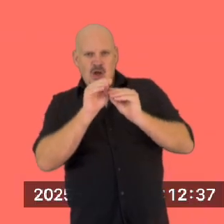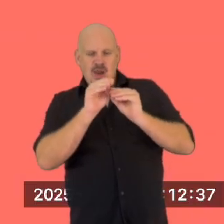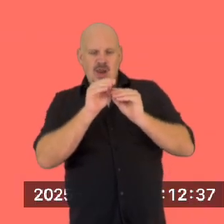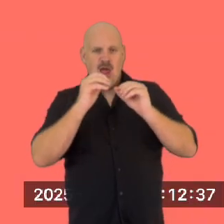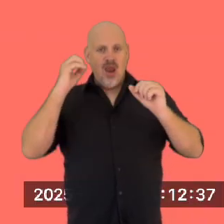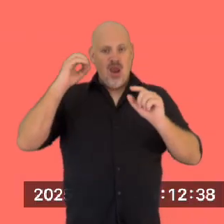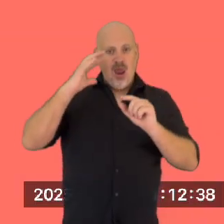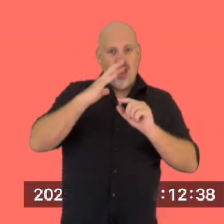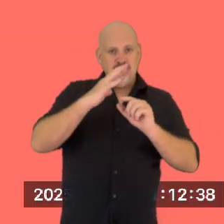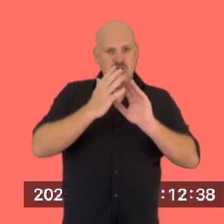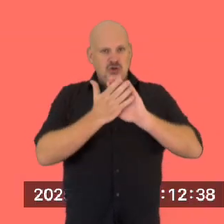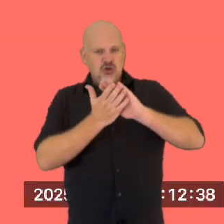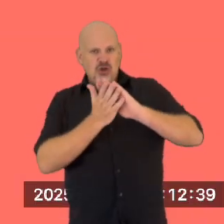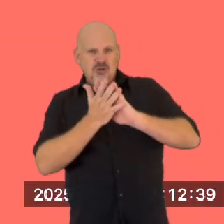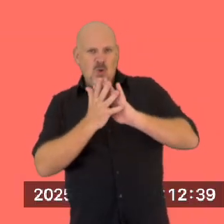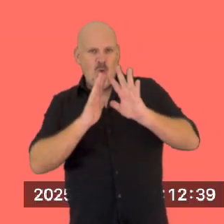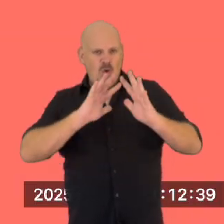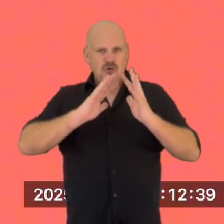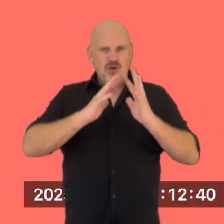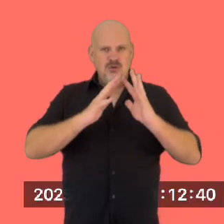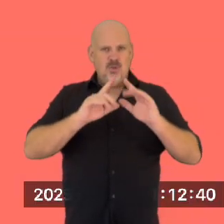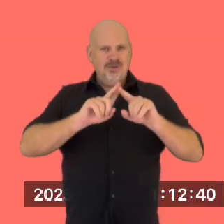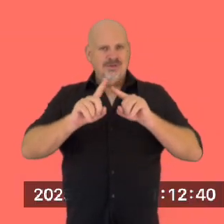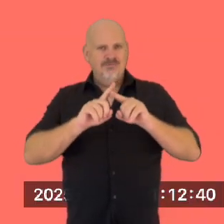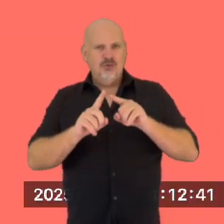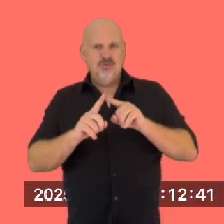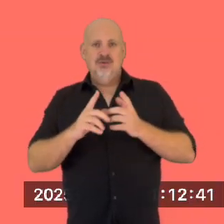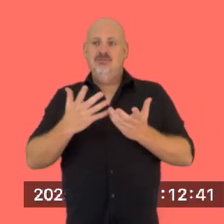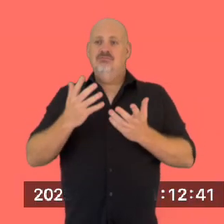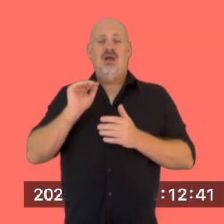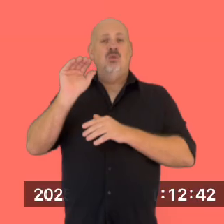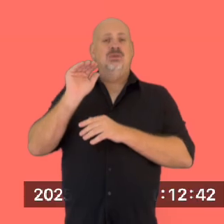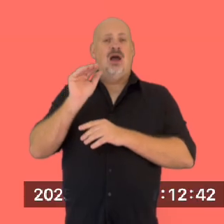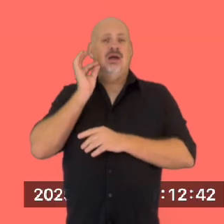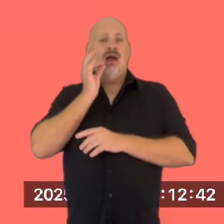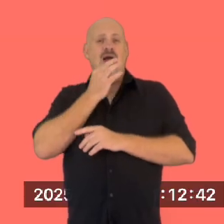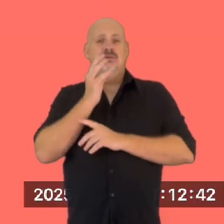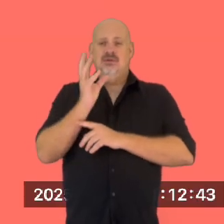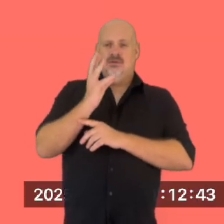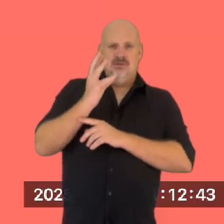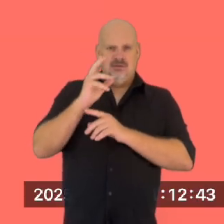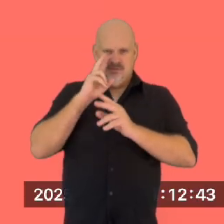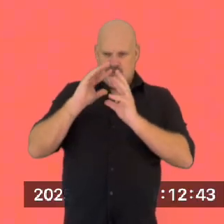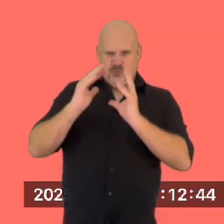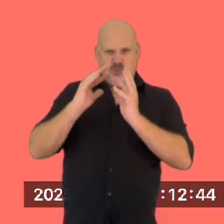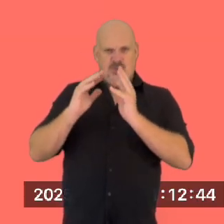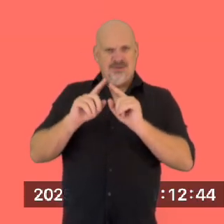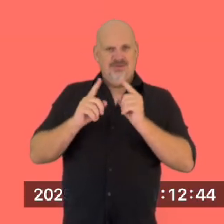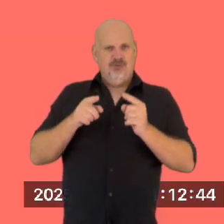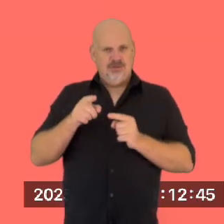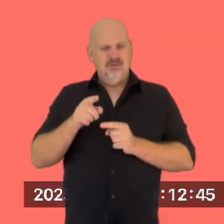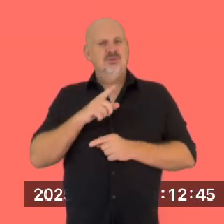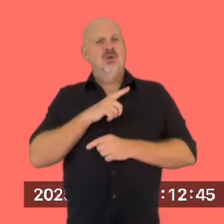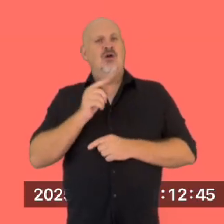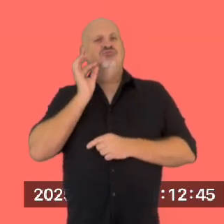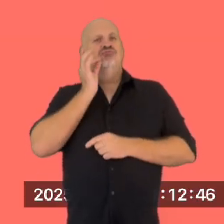petals curl, and petals react differently to light and shadow and how it plays across them. And I guess